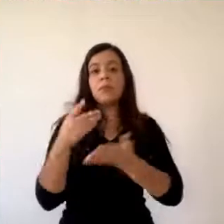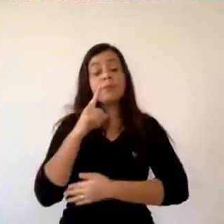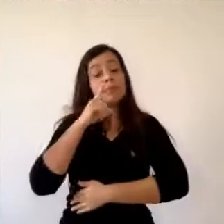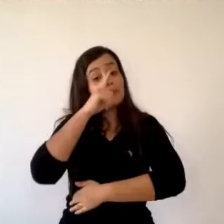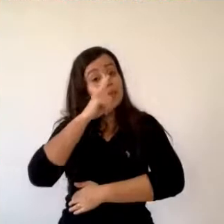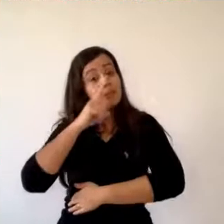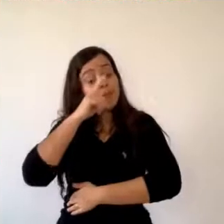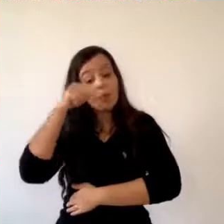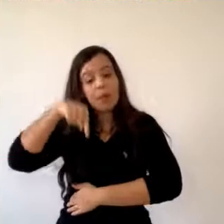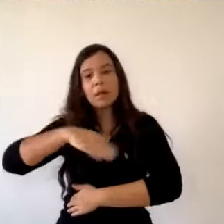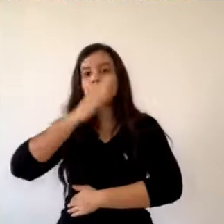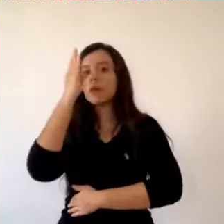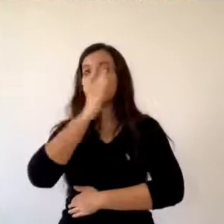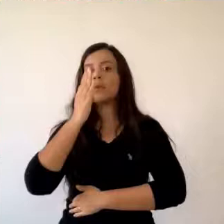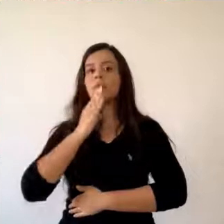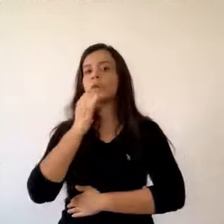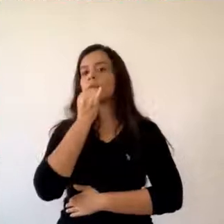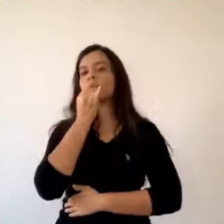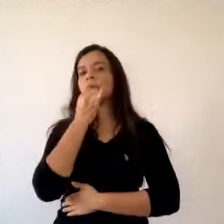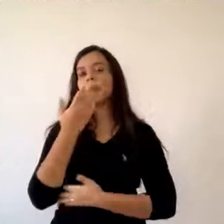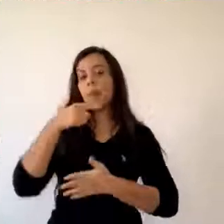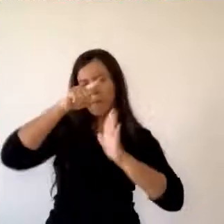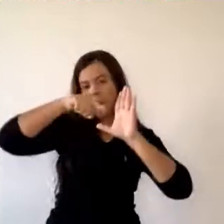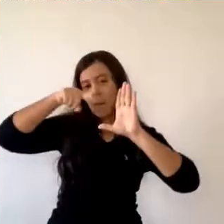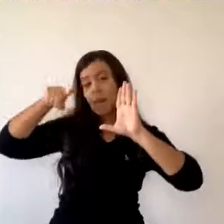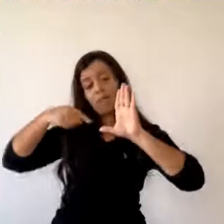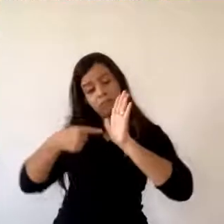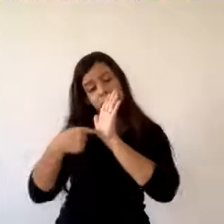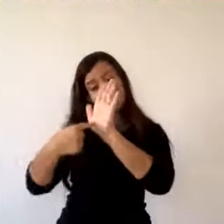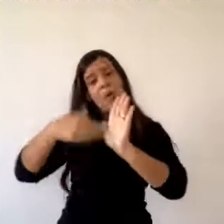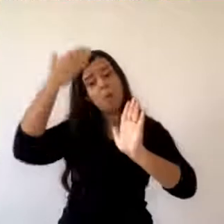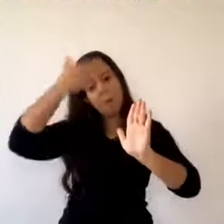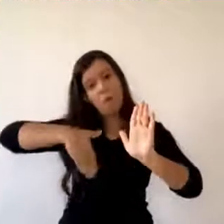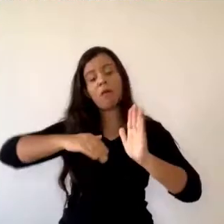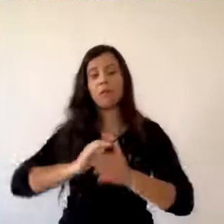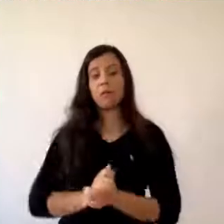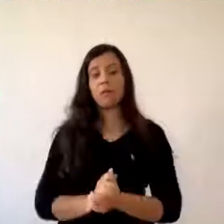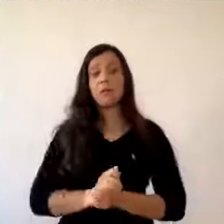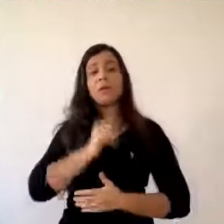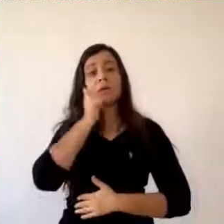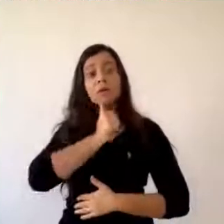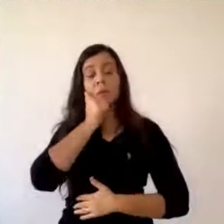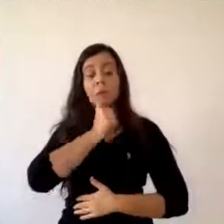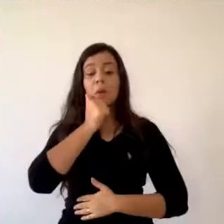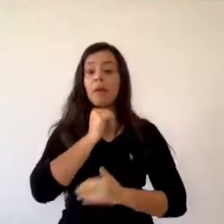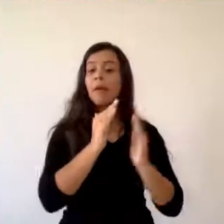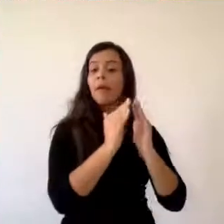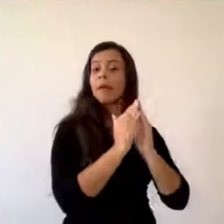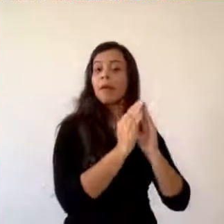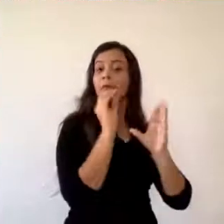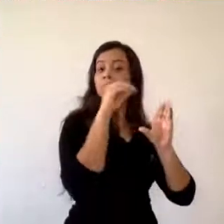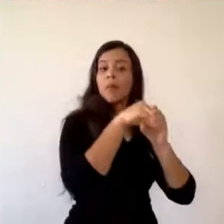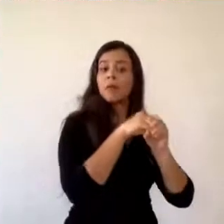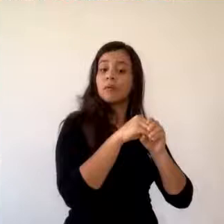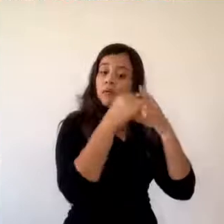very dangerous for women in Brazil from a statistic perspective. It's the household, it's the home.